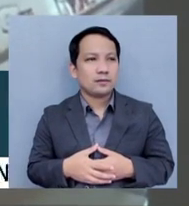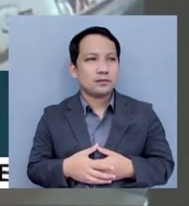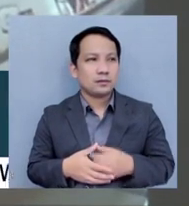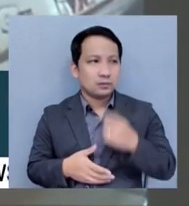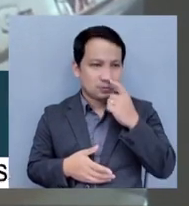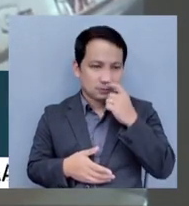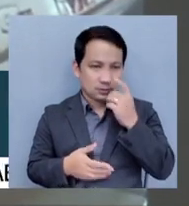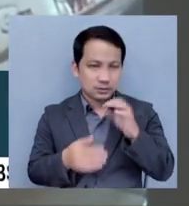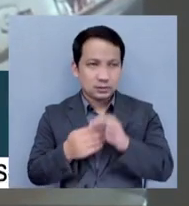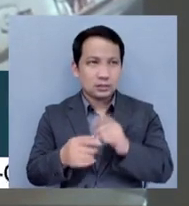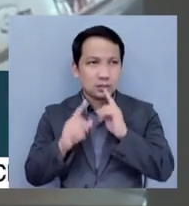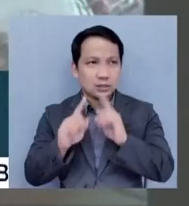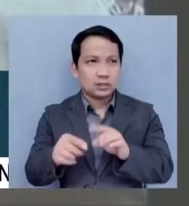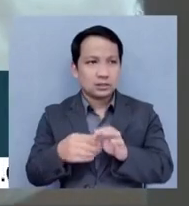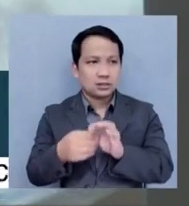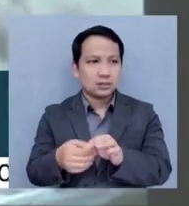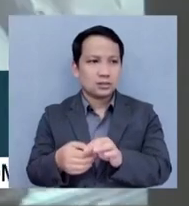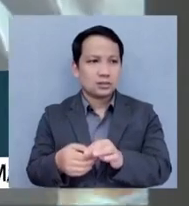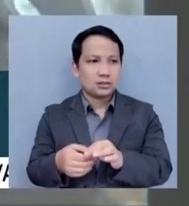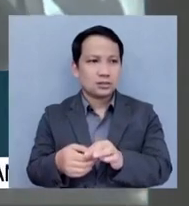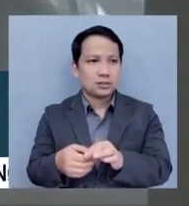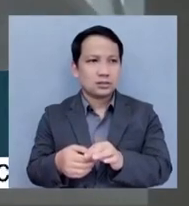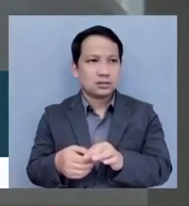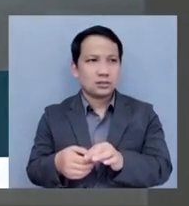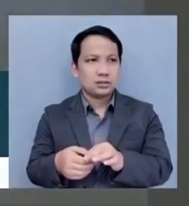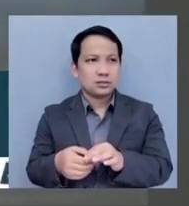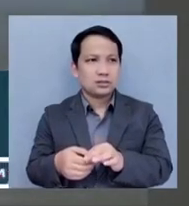there were reports submitted to